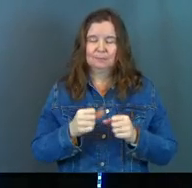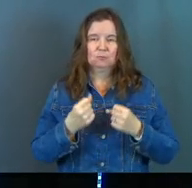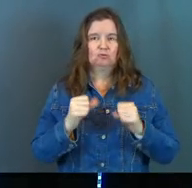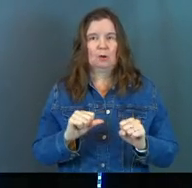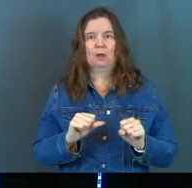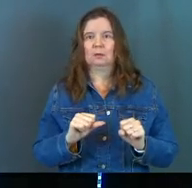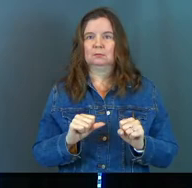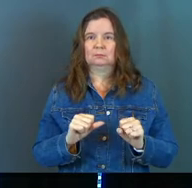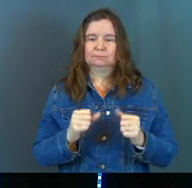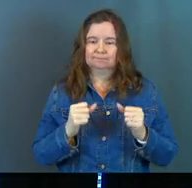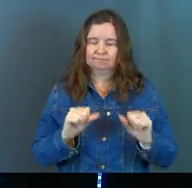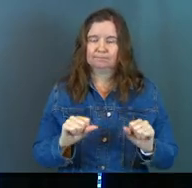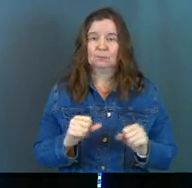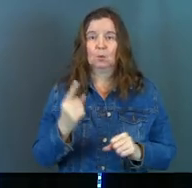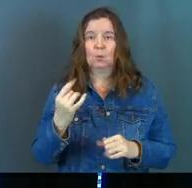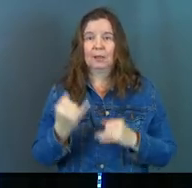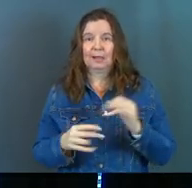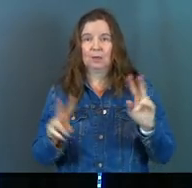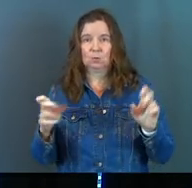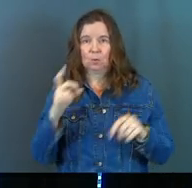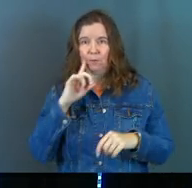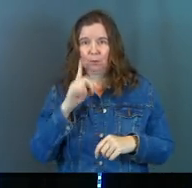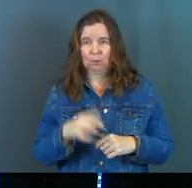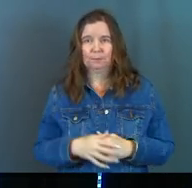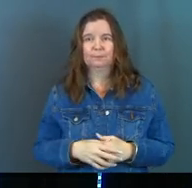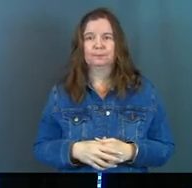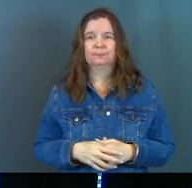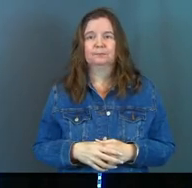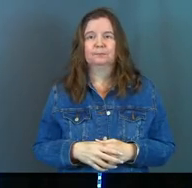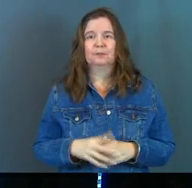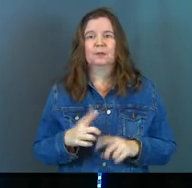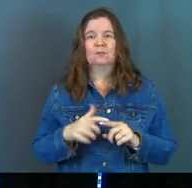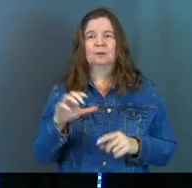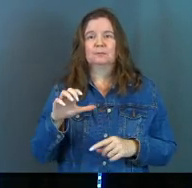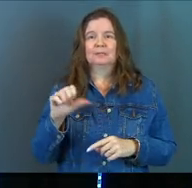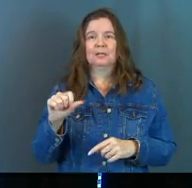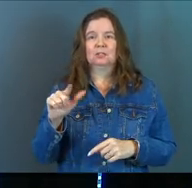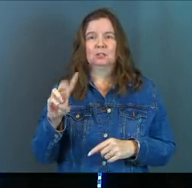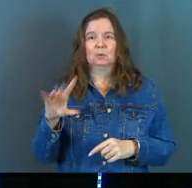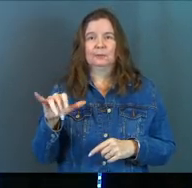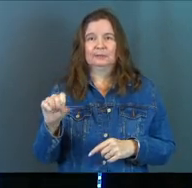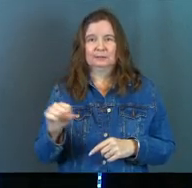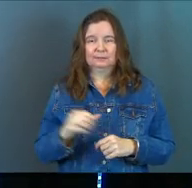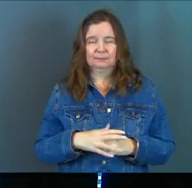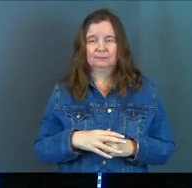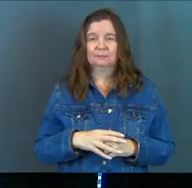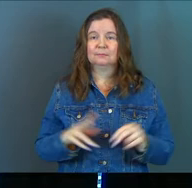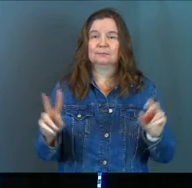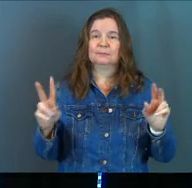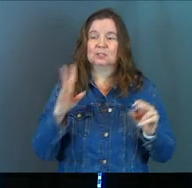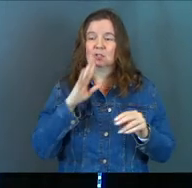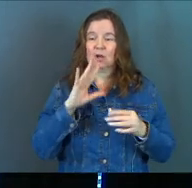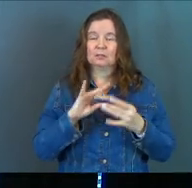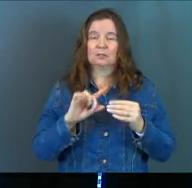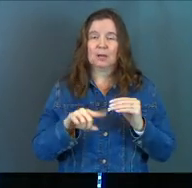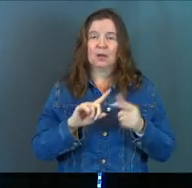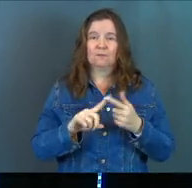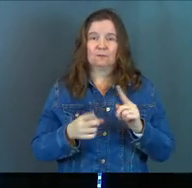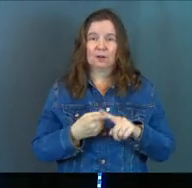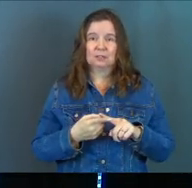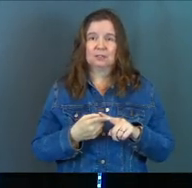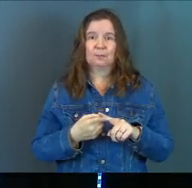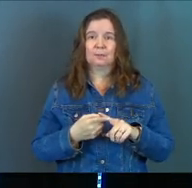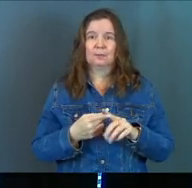trying. I got one last quote for you. This is from C.S. Lewis. And he talks about friendship in his book, The